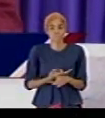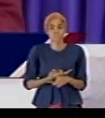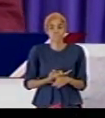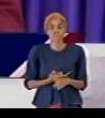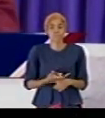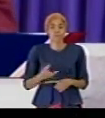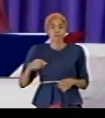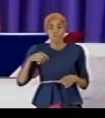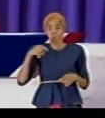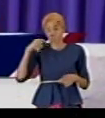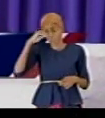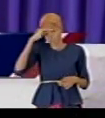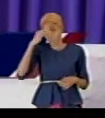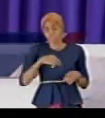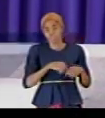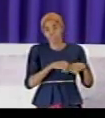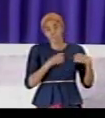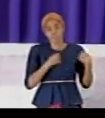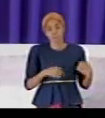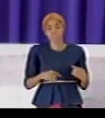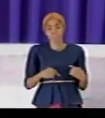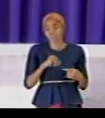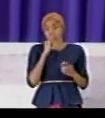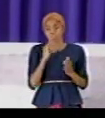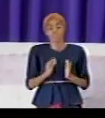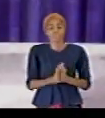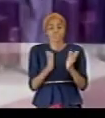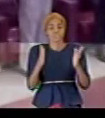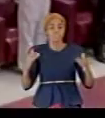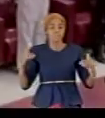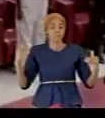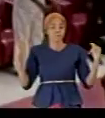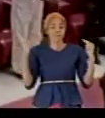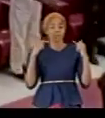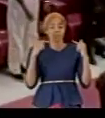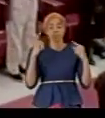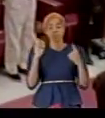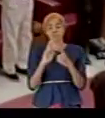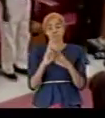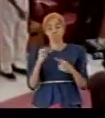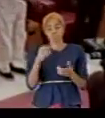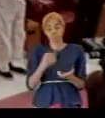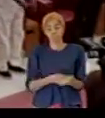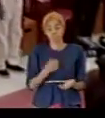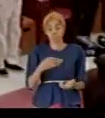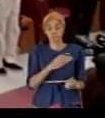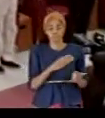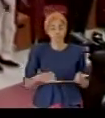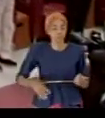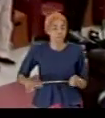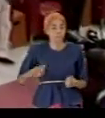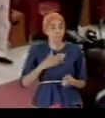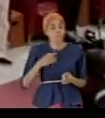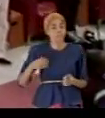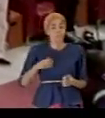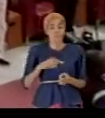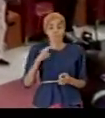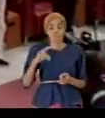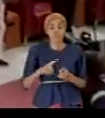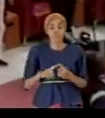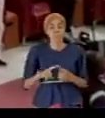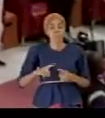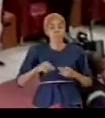are opposed to the gospel of Christ, and we need to